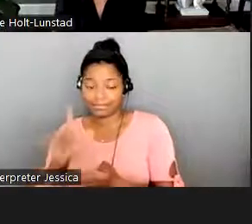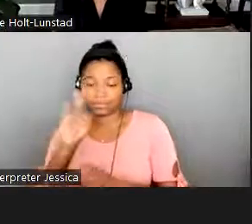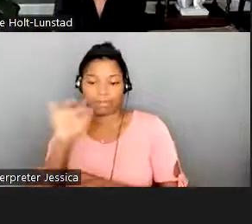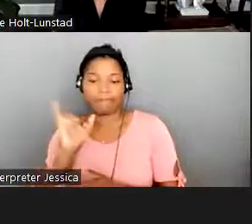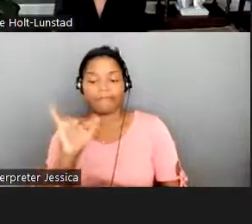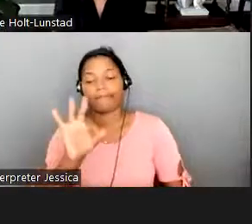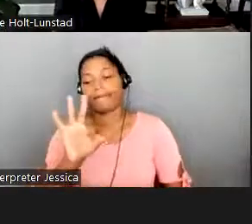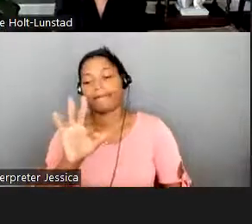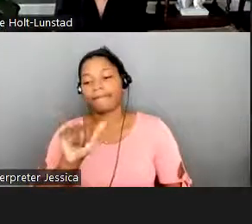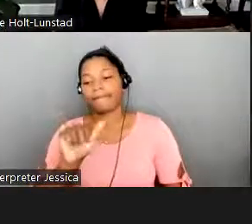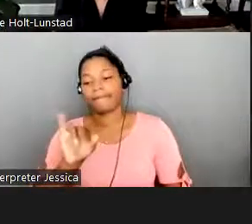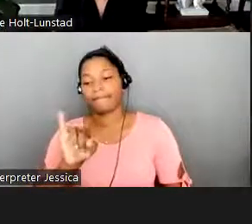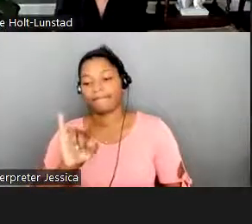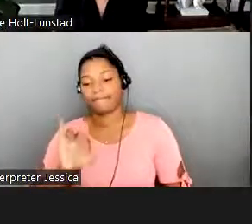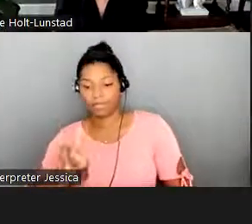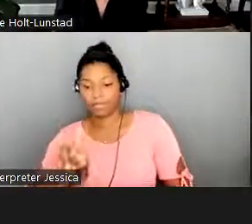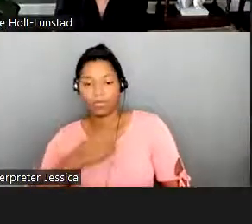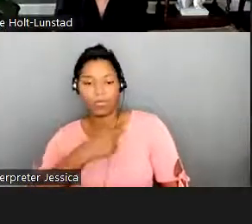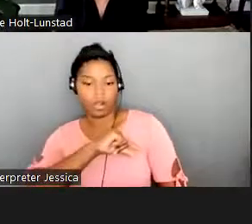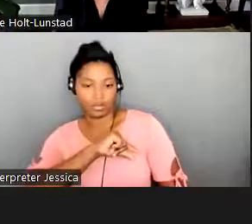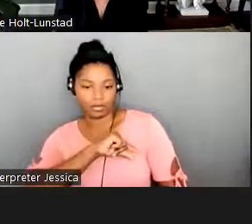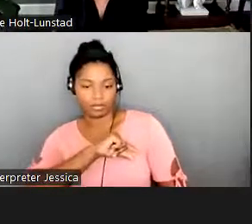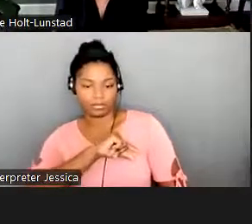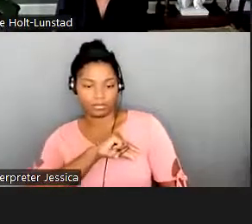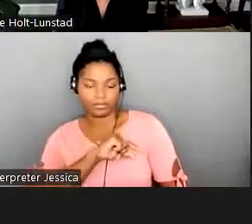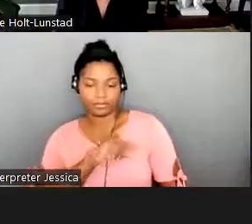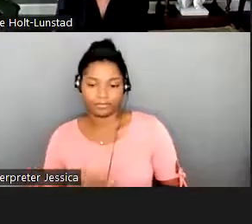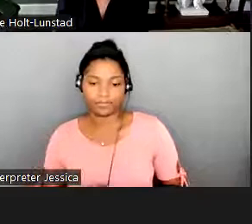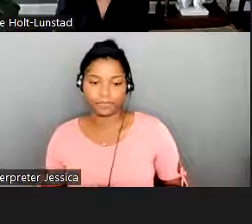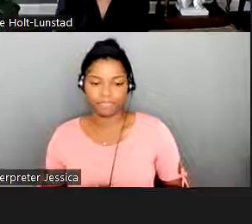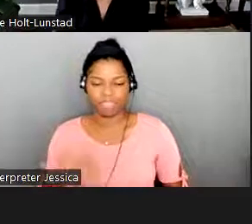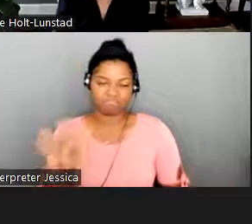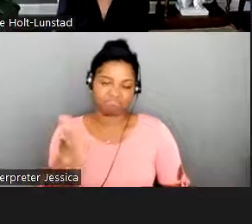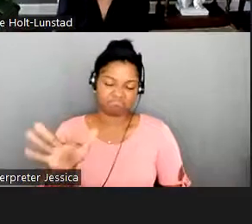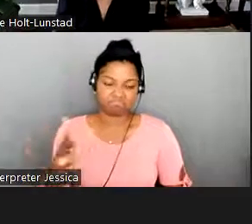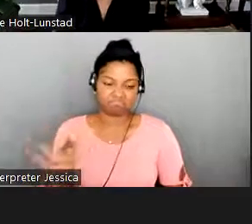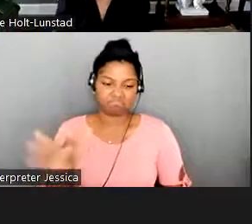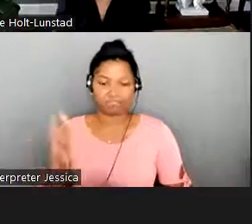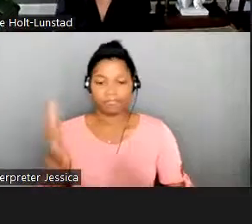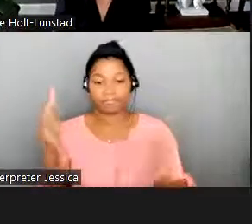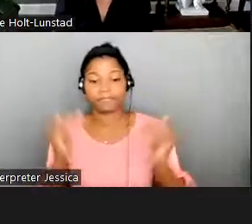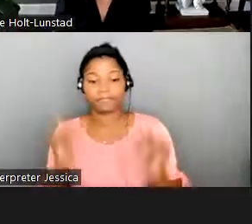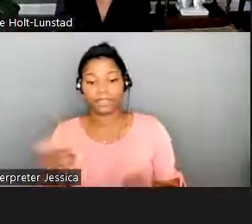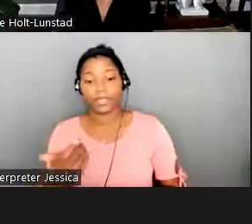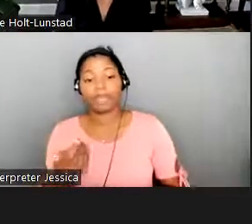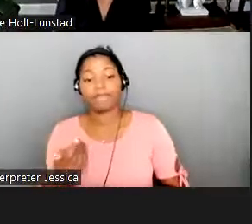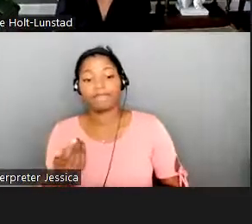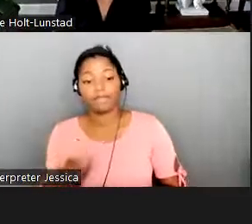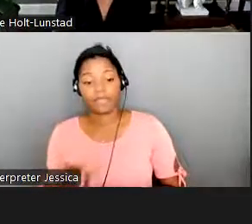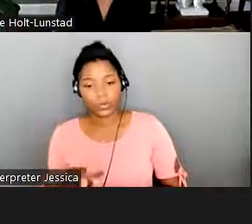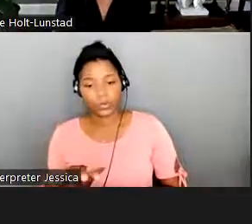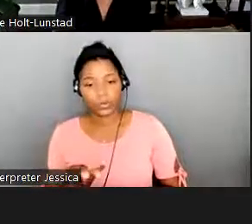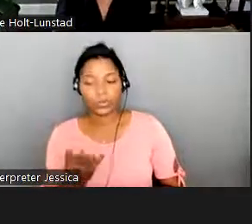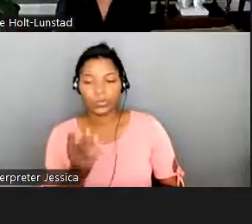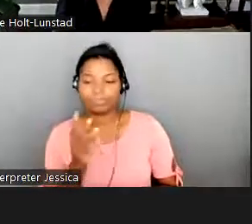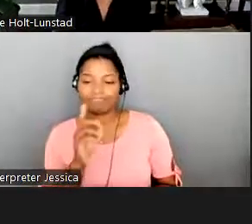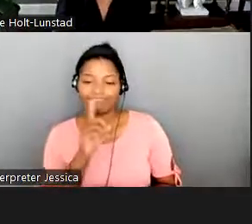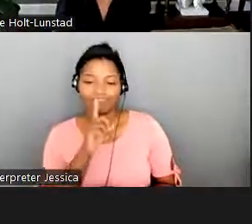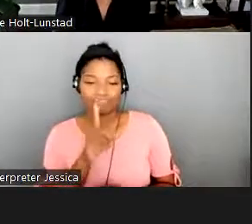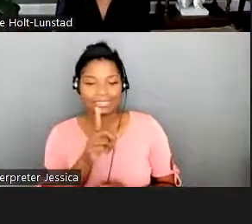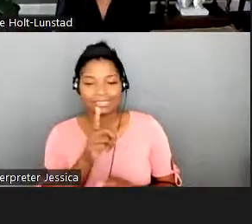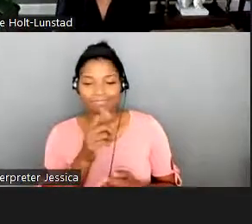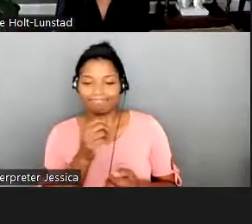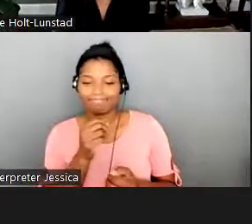quality. And few specifically targeted individuals of lower socioeconomic status or